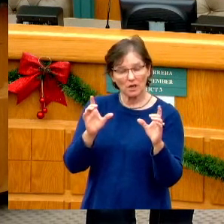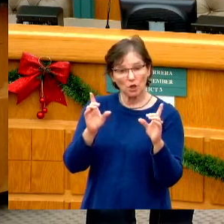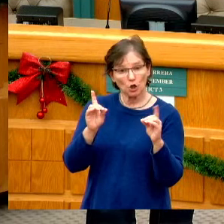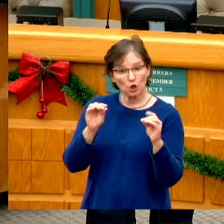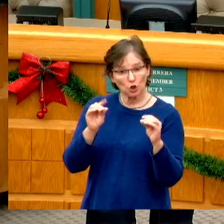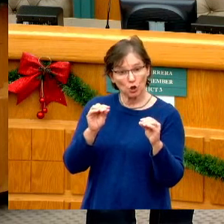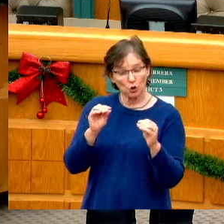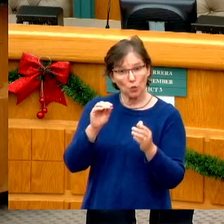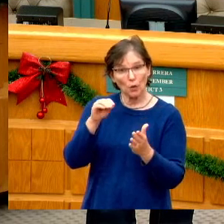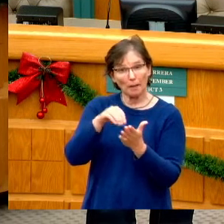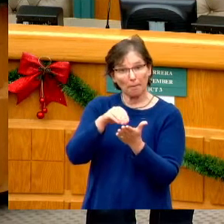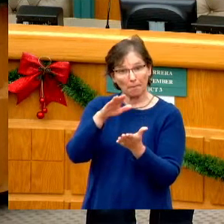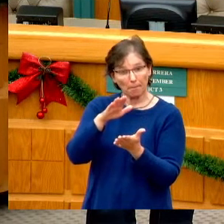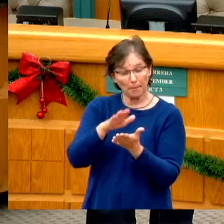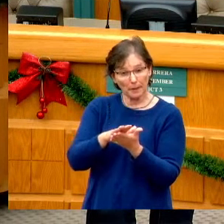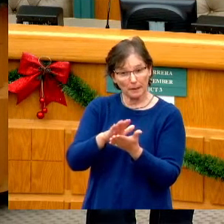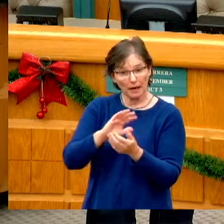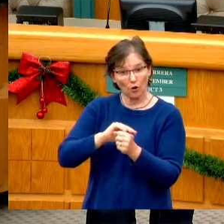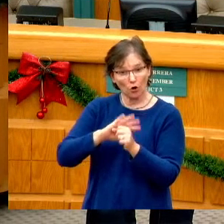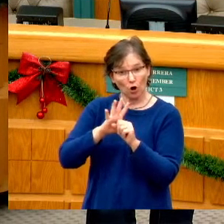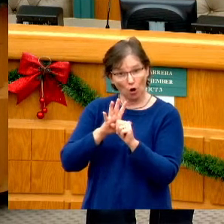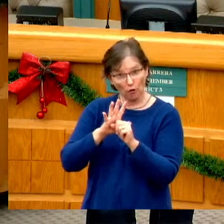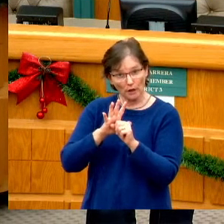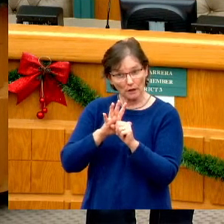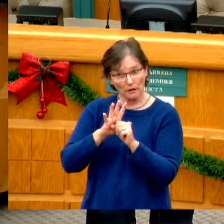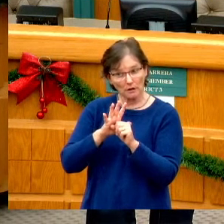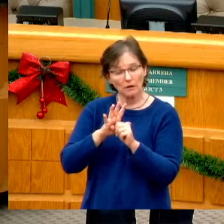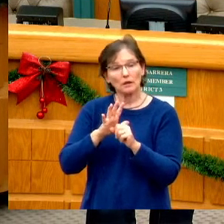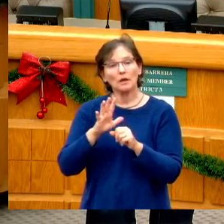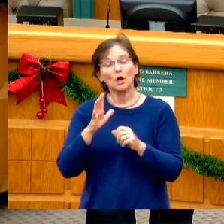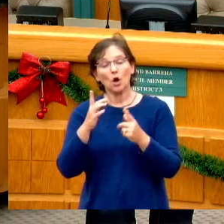the CDC not direct us to use COVID in parts 1 and 2?